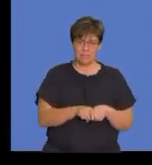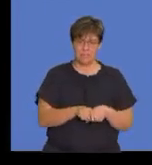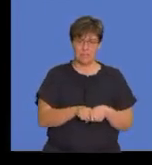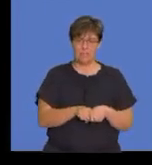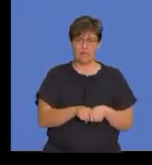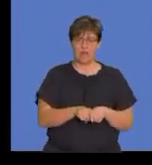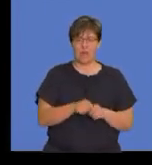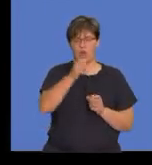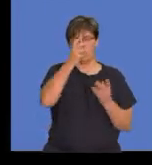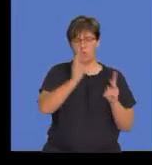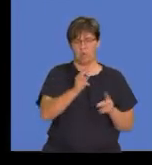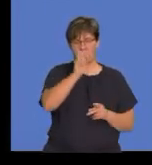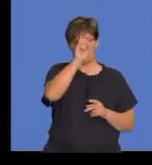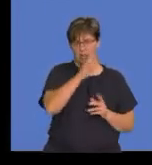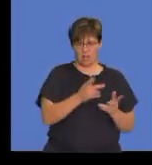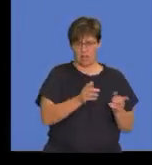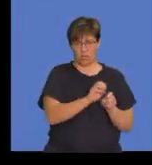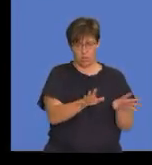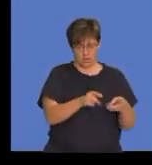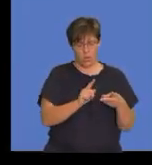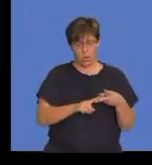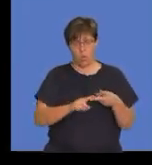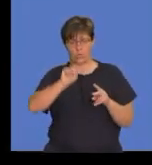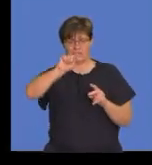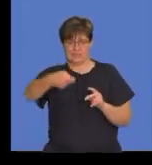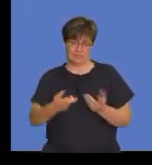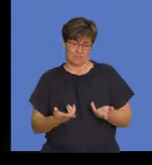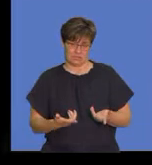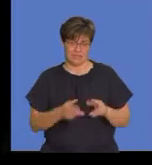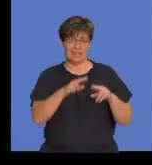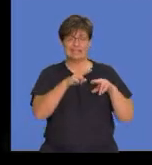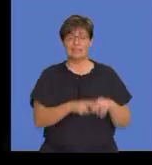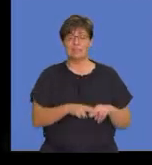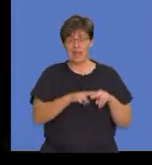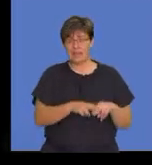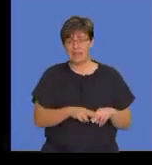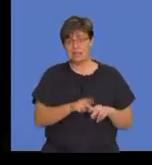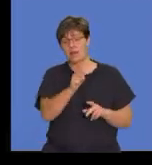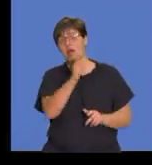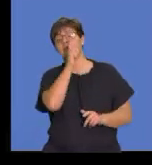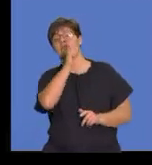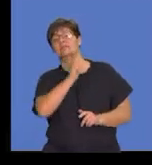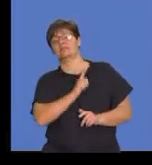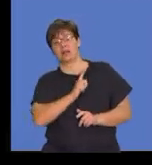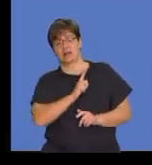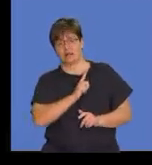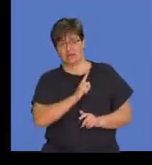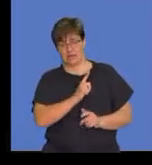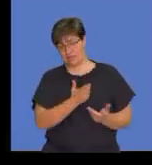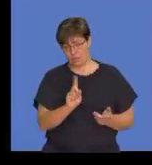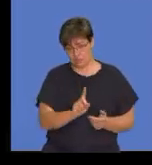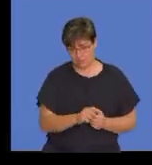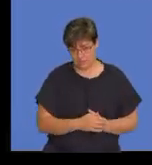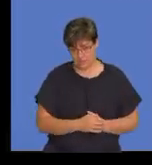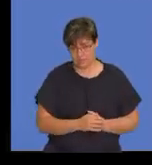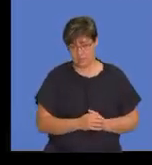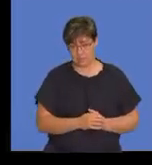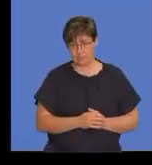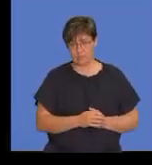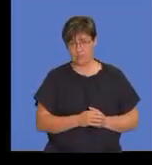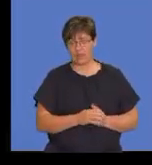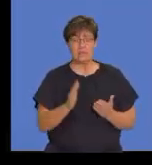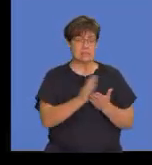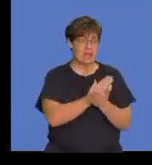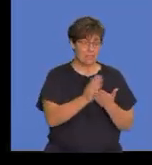common fraction or a decimal fraction, depending on what the instruction is at the time. Remember, at times